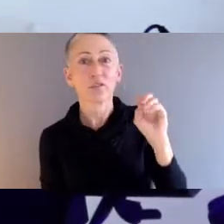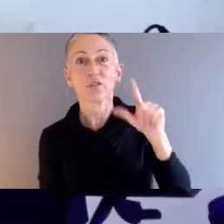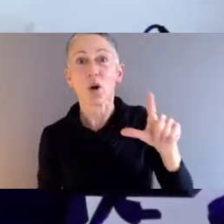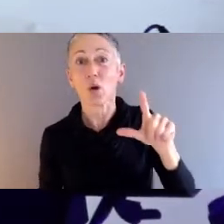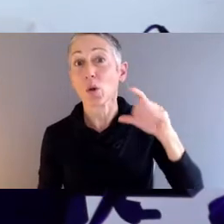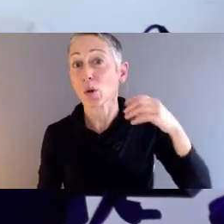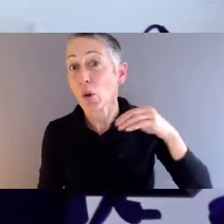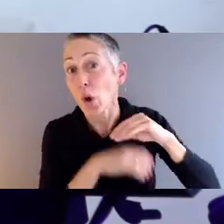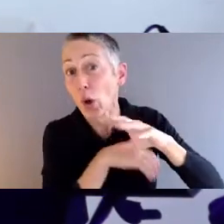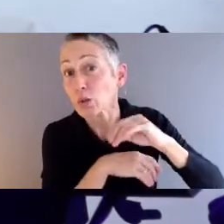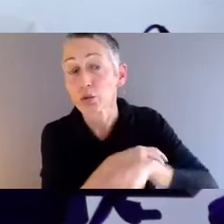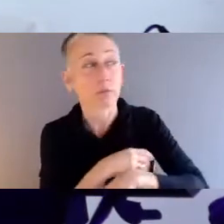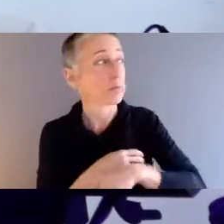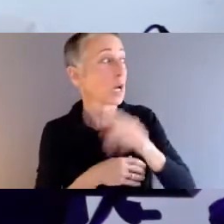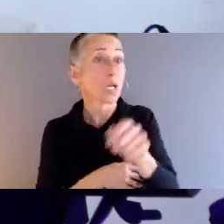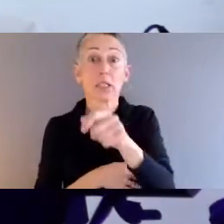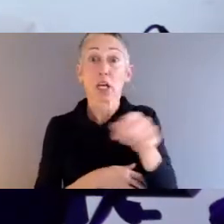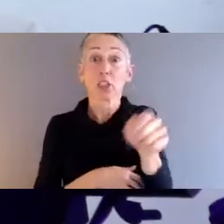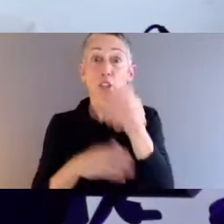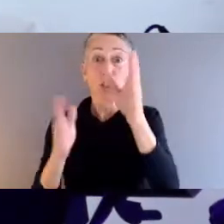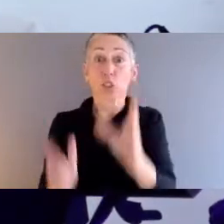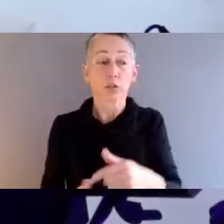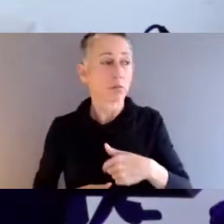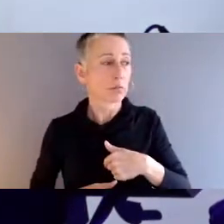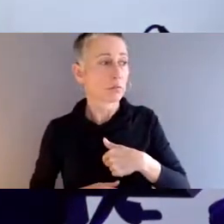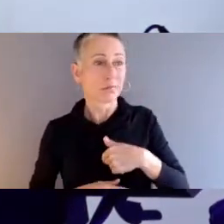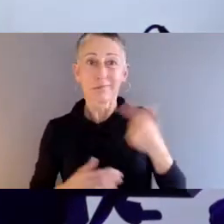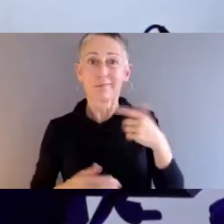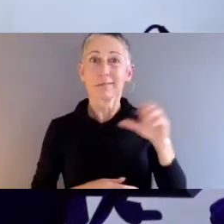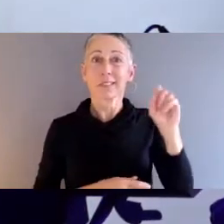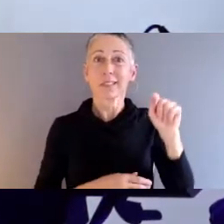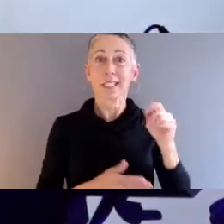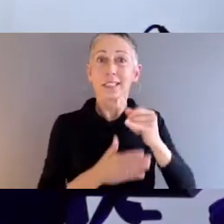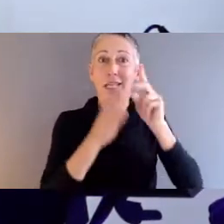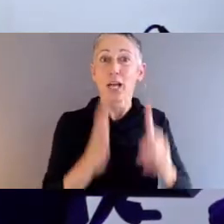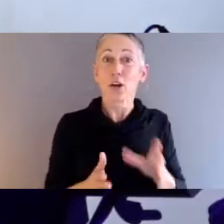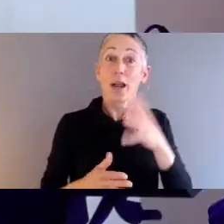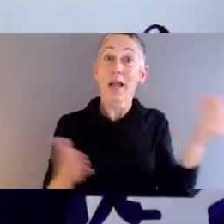I'm also a sound designer and a composer.